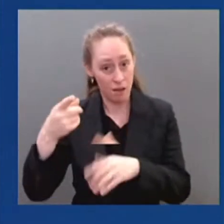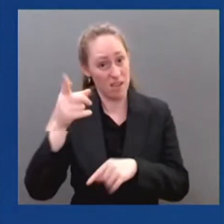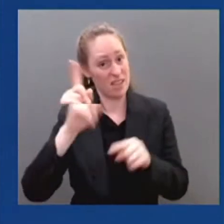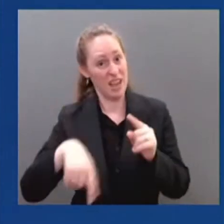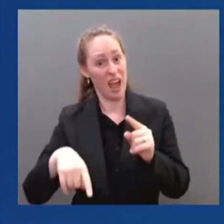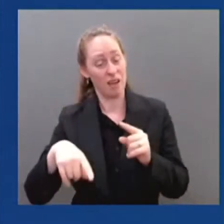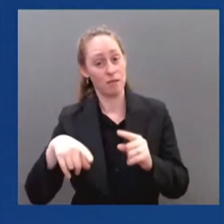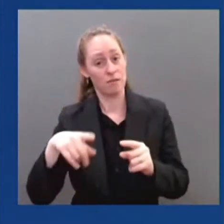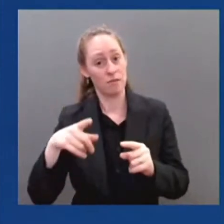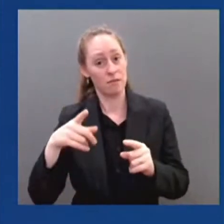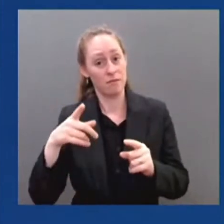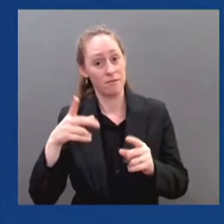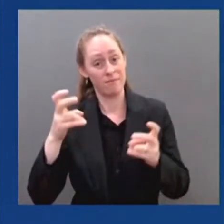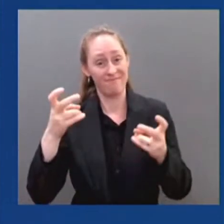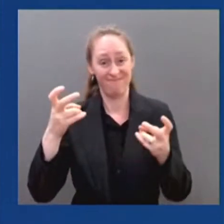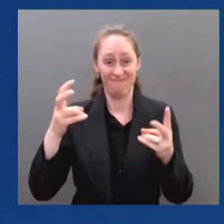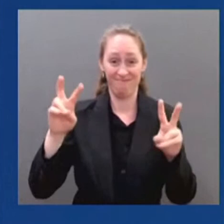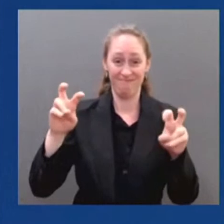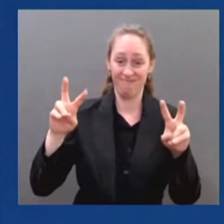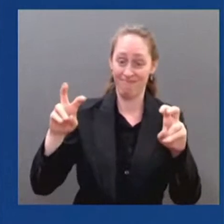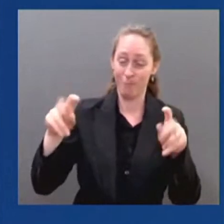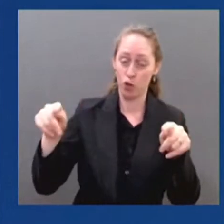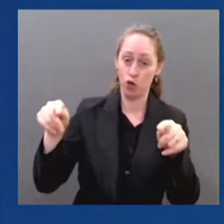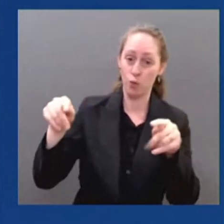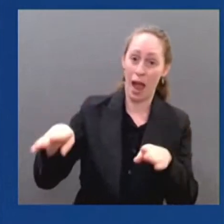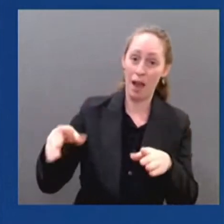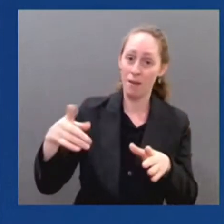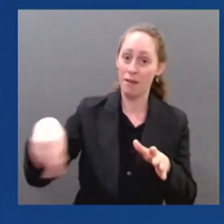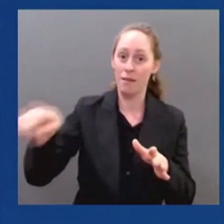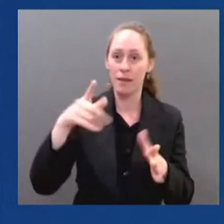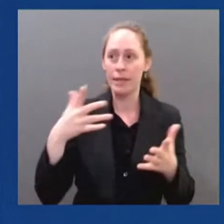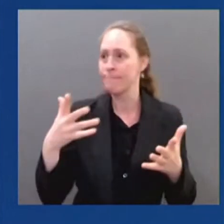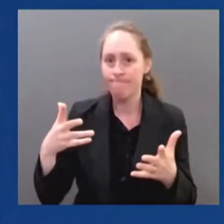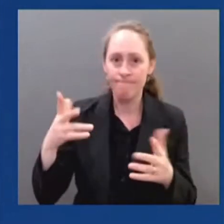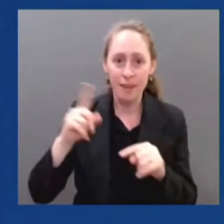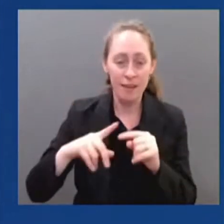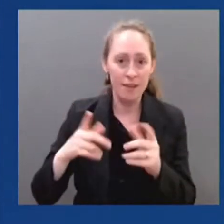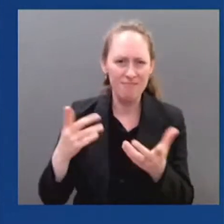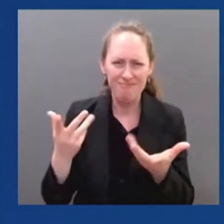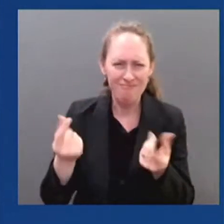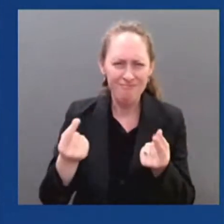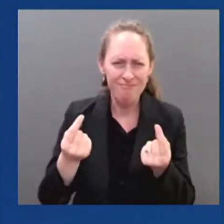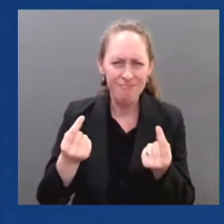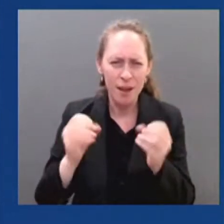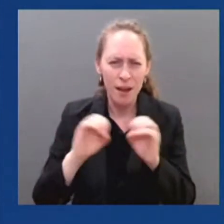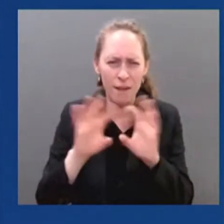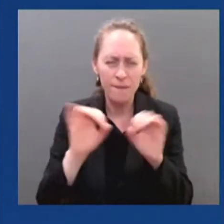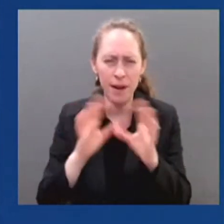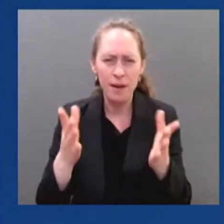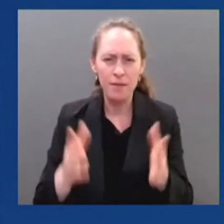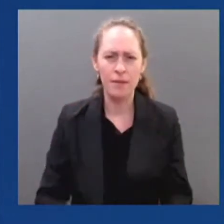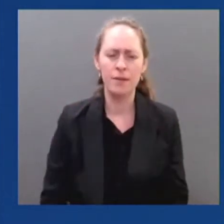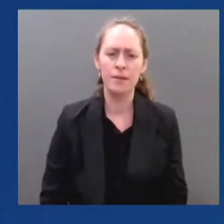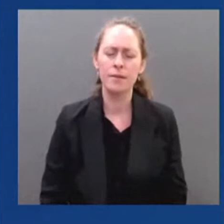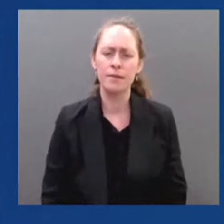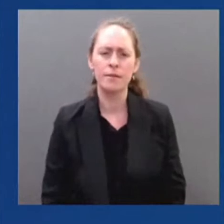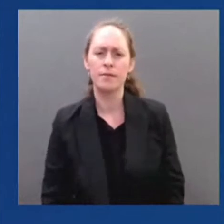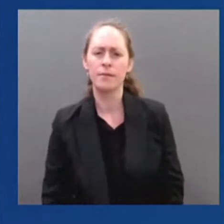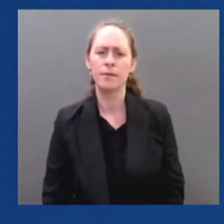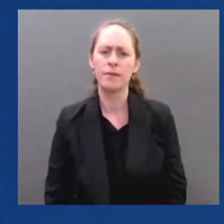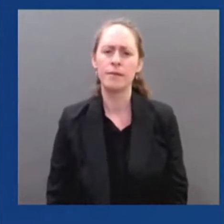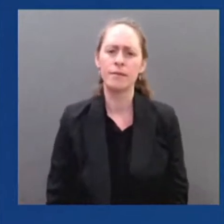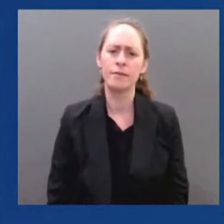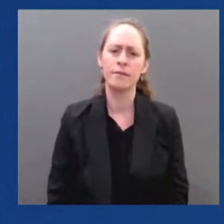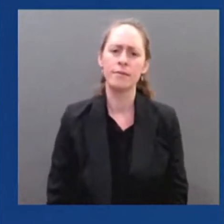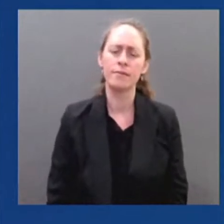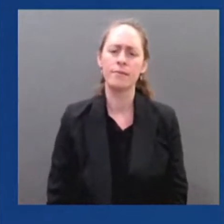right now? So first of all, on the issue of countries, I can talk about what's public. I know Germany has signed contracts for next